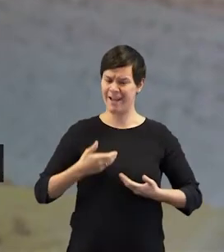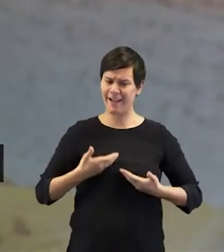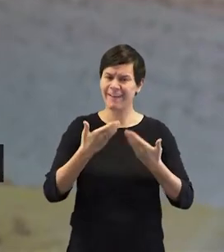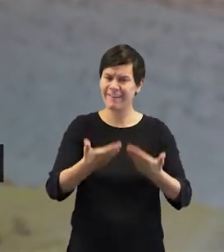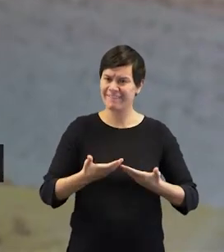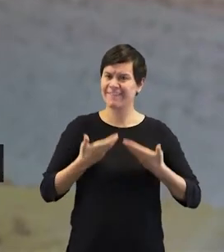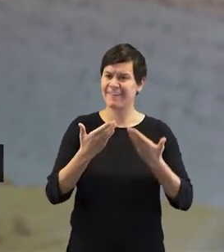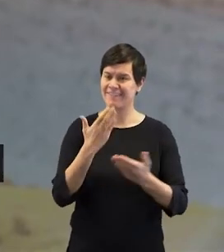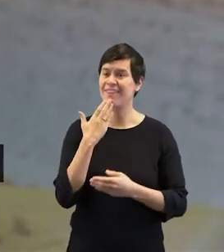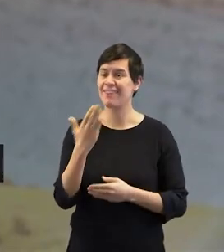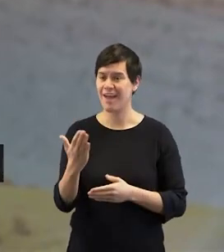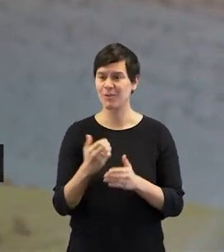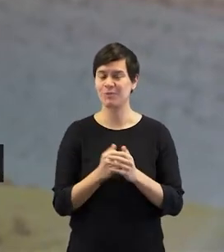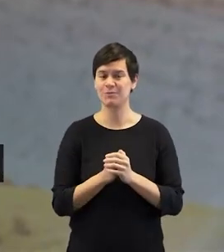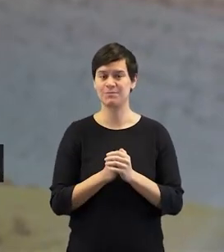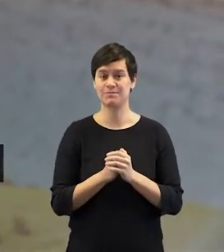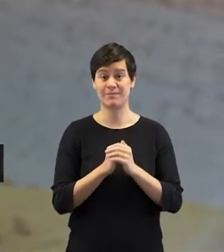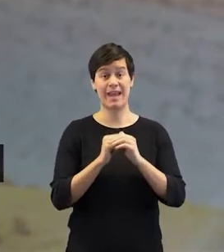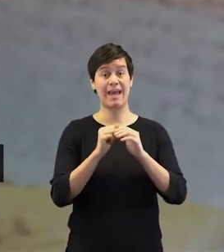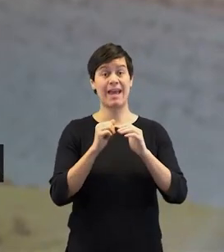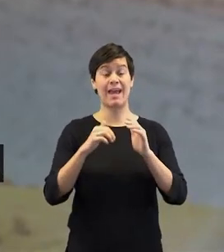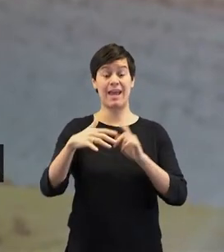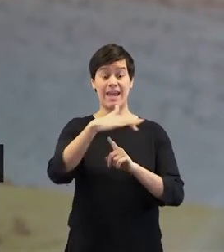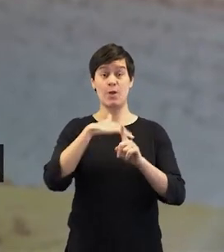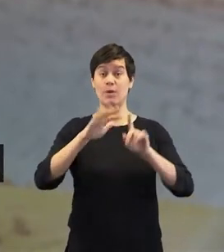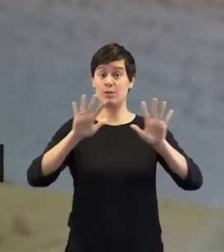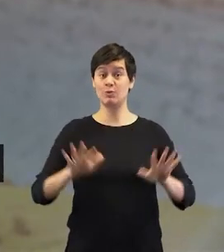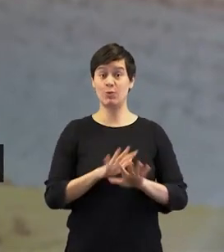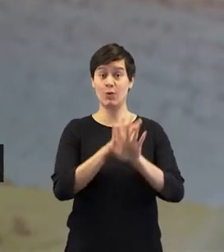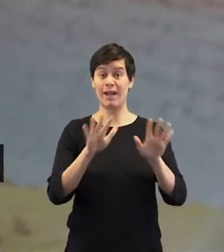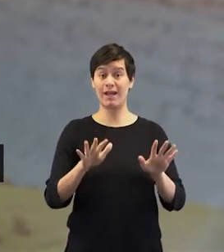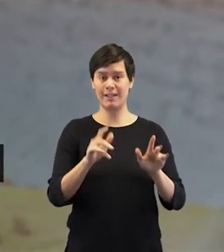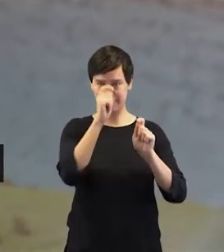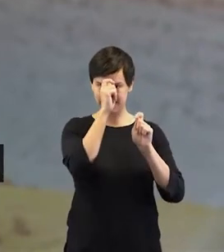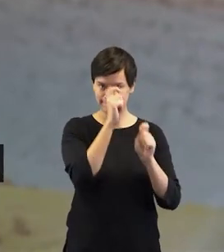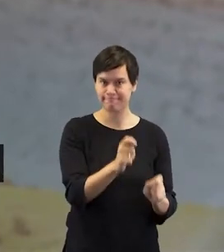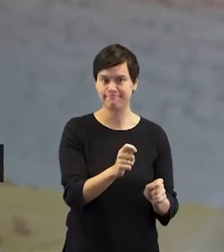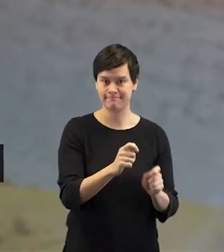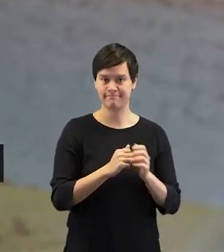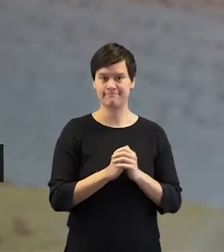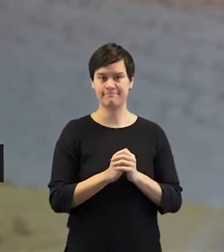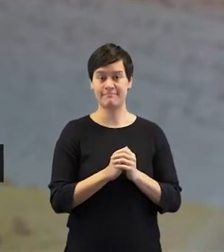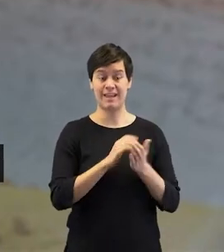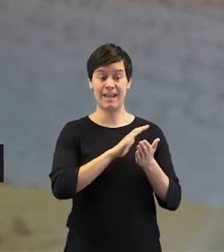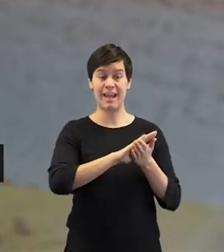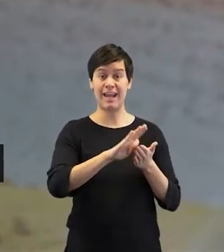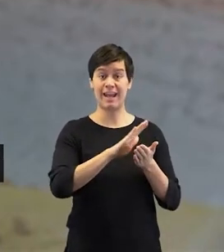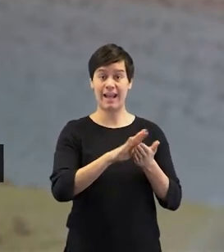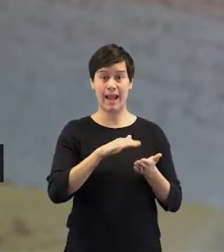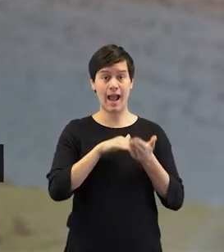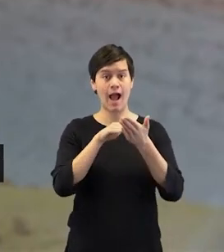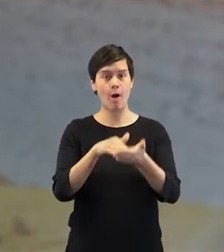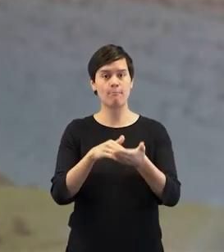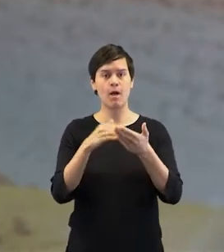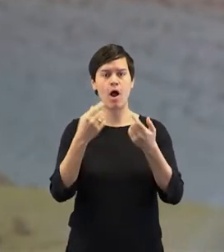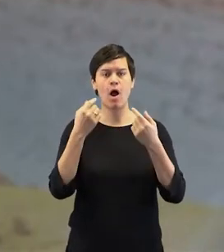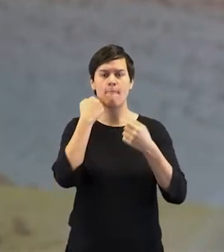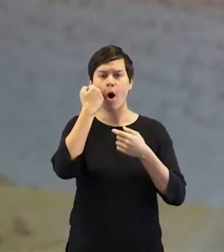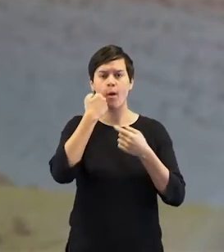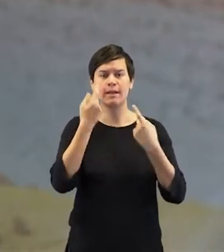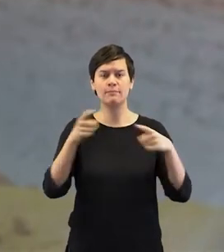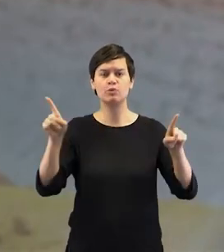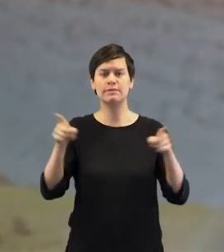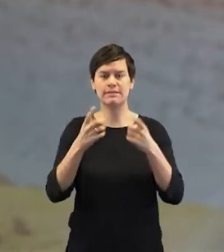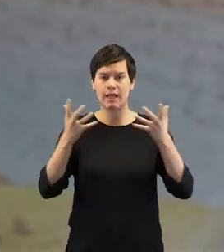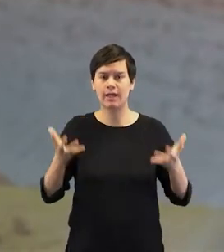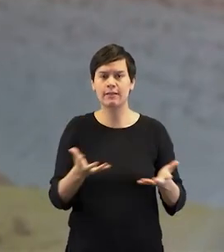atua, kei runga ake I a tātou e iri ana. Mea mātou mihi mutunga kore ki aia I tērā tū poretanga. Tūhoe